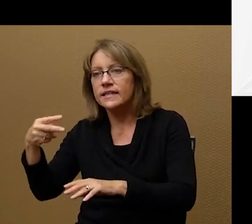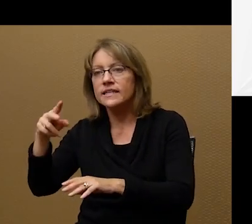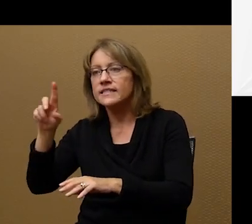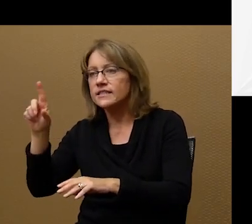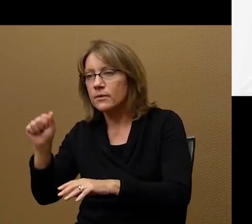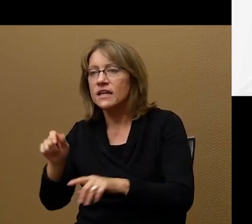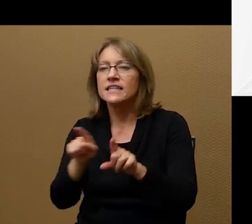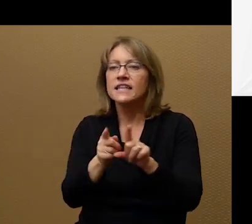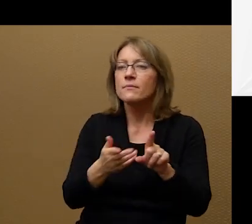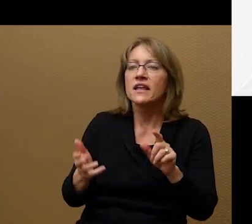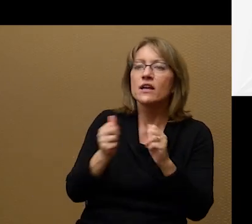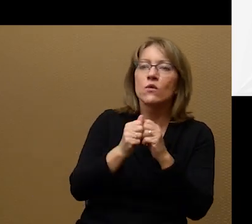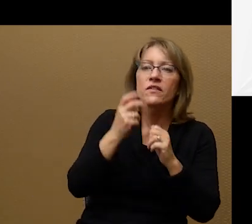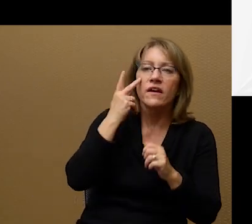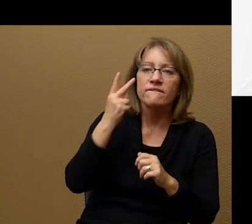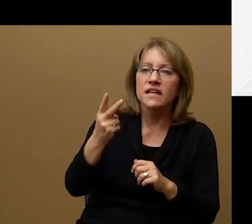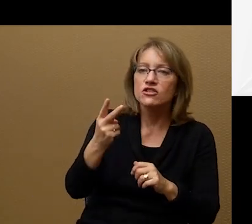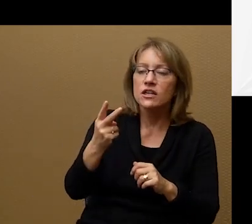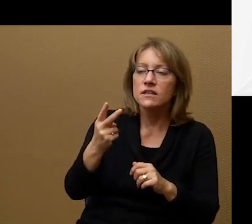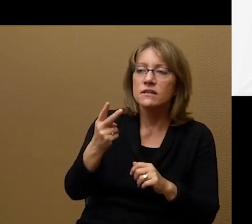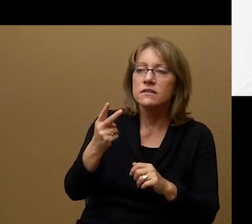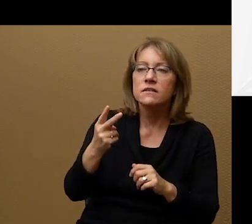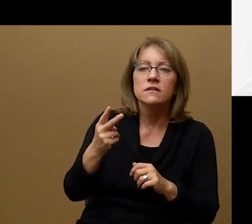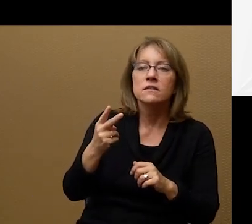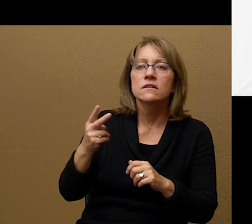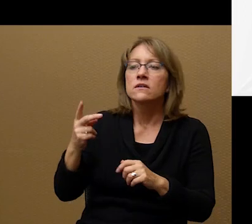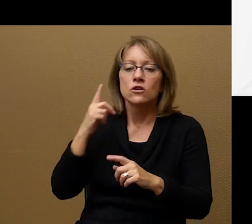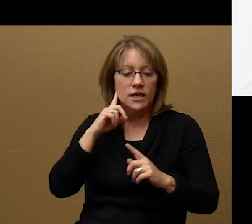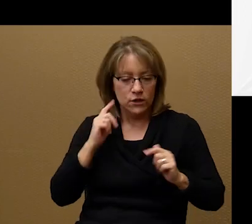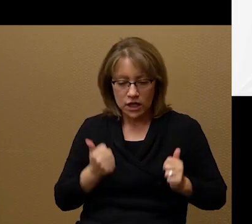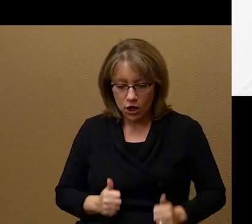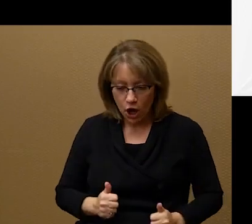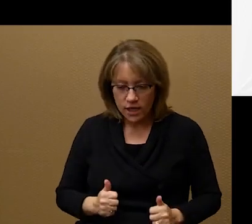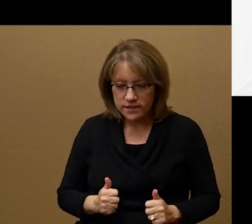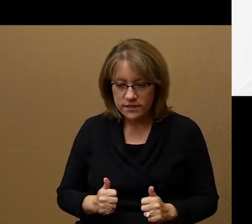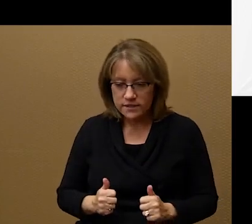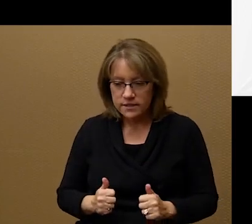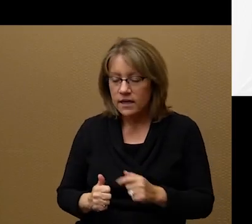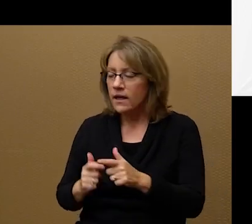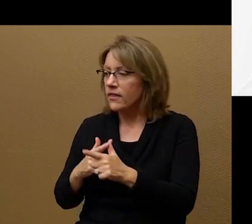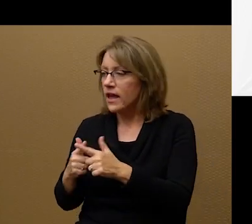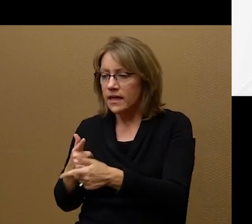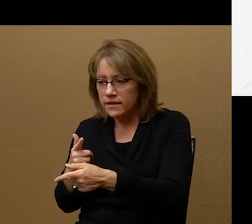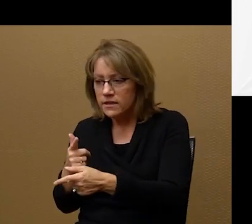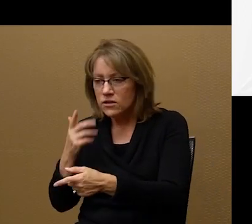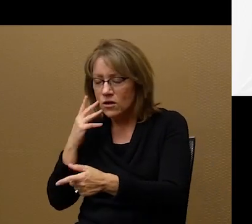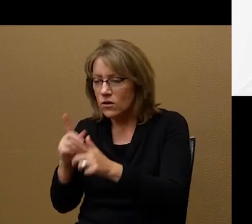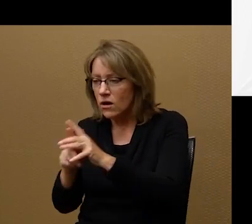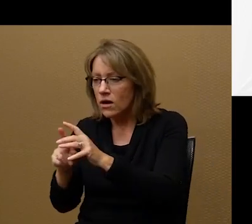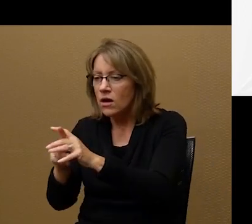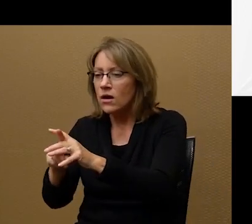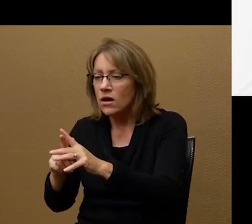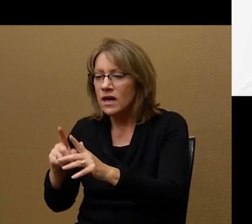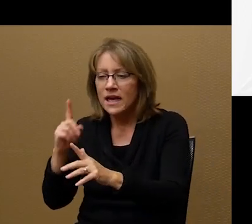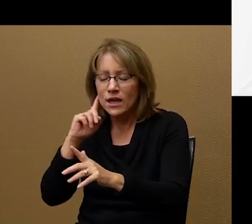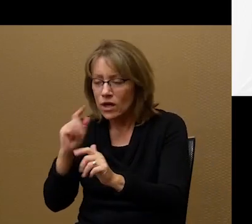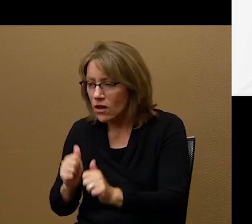vision. Once you have vision, you don't know, or hearing loss, you don't know, is it a hearing loss thing or is this something